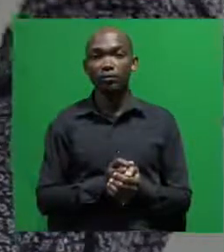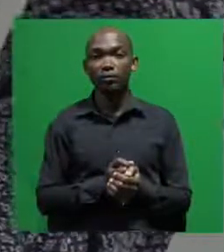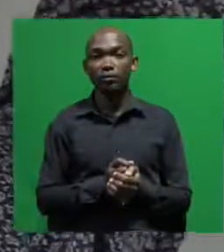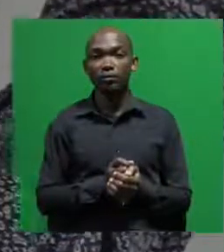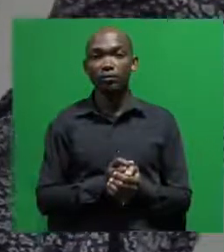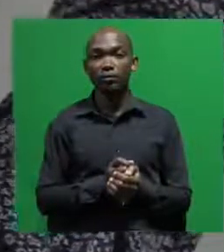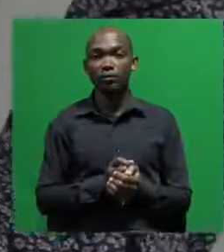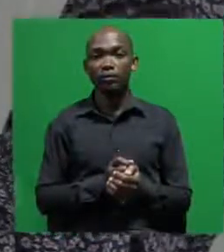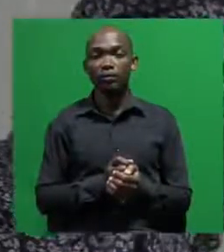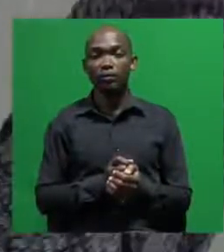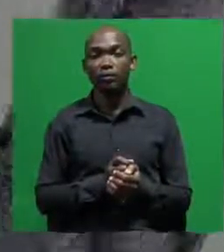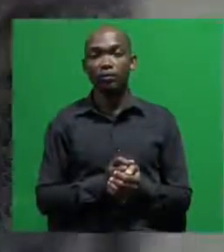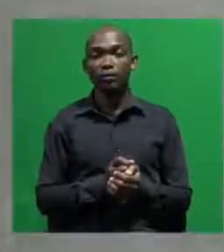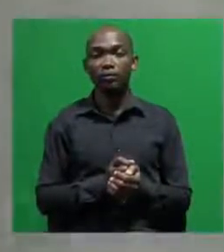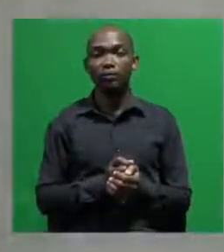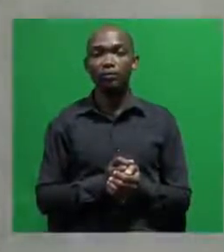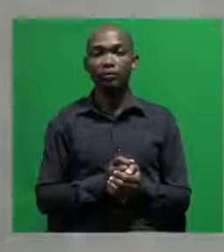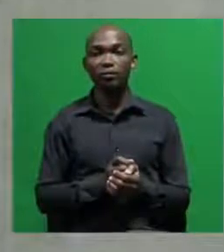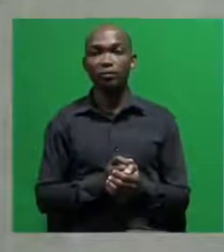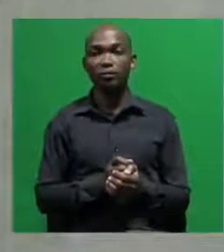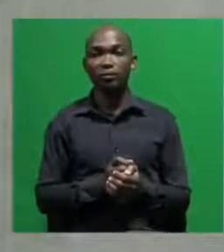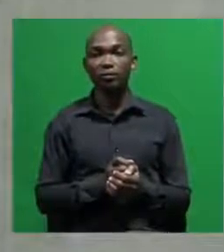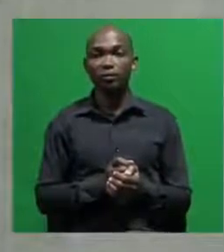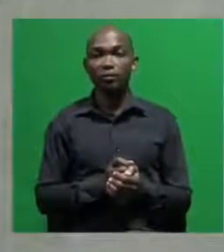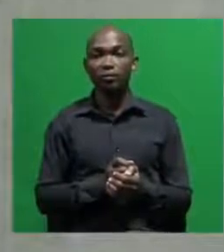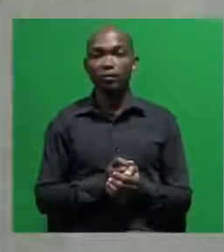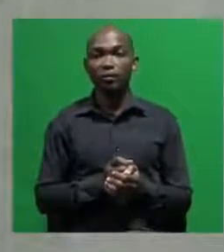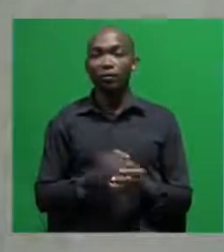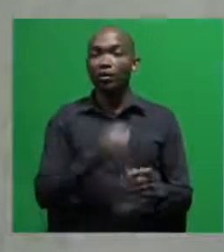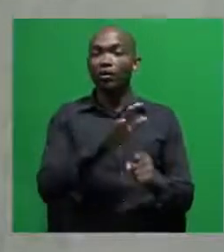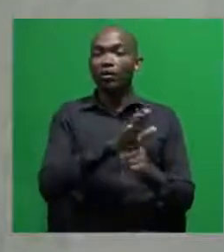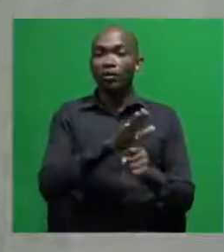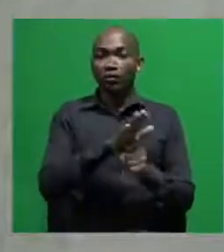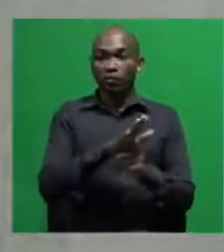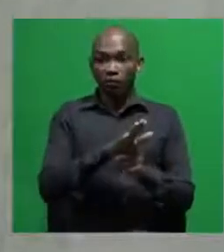by an object.